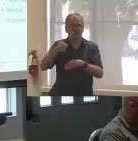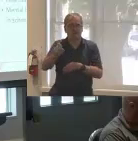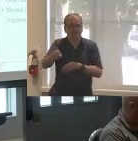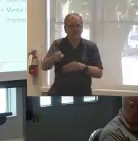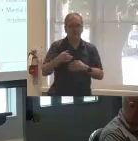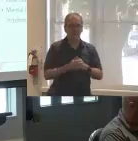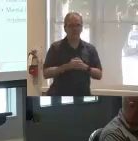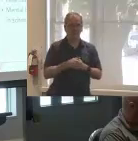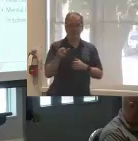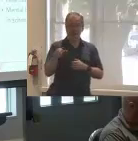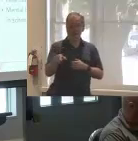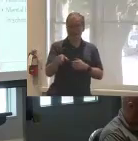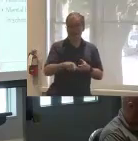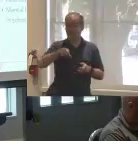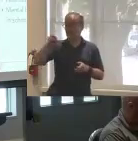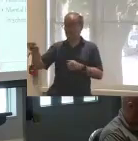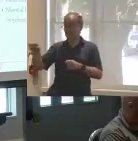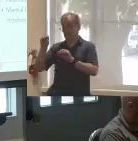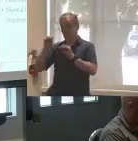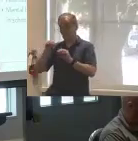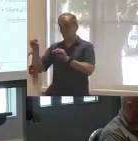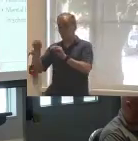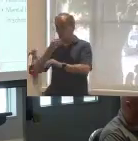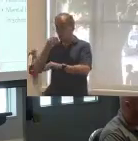in their home countries, but the foreign credentials were not